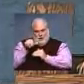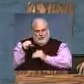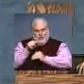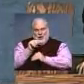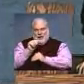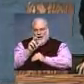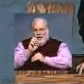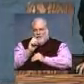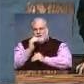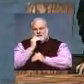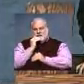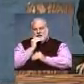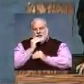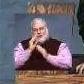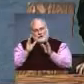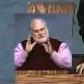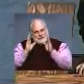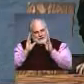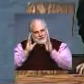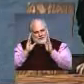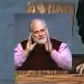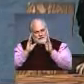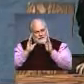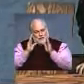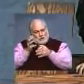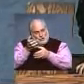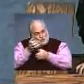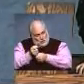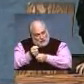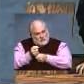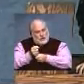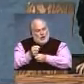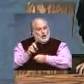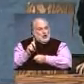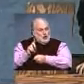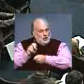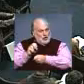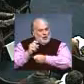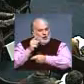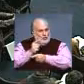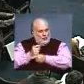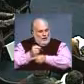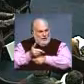Thank you so much for listening. We trust you to do the right thing.